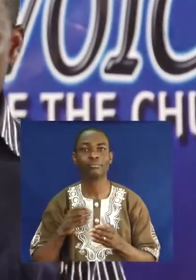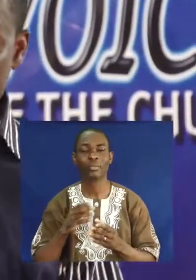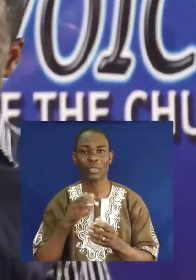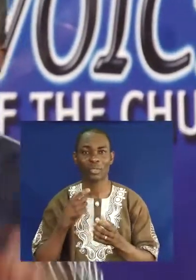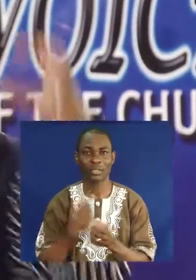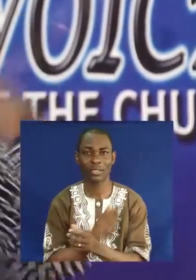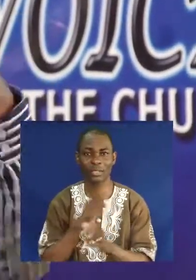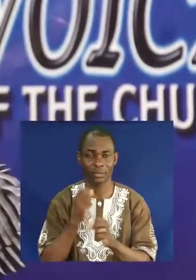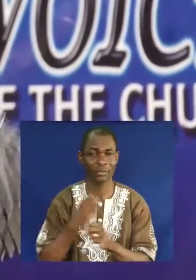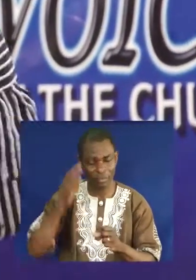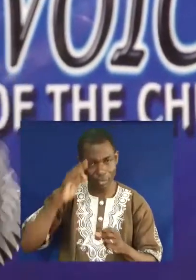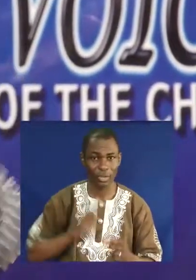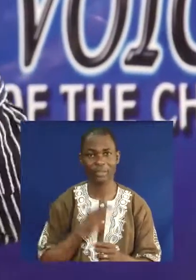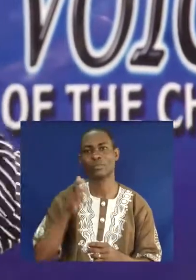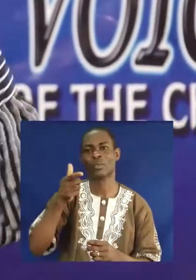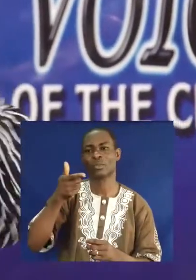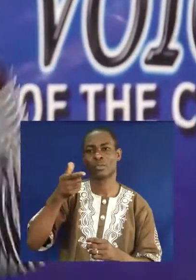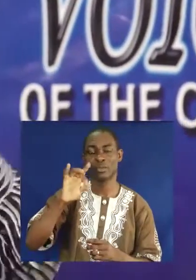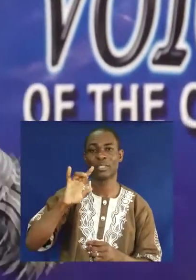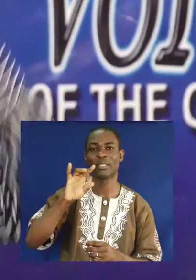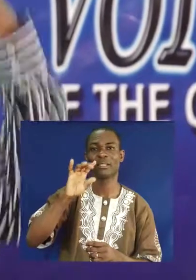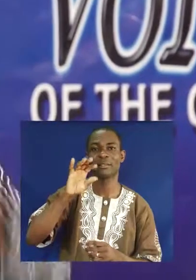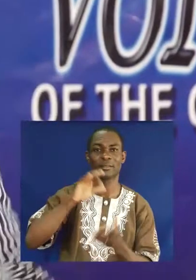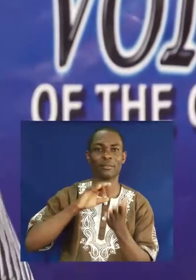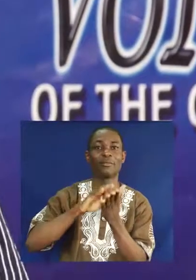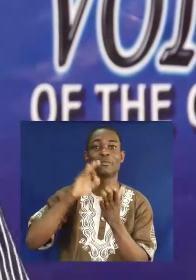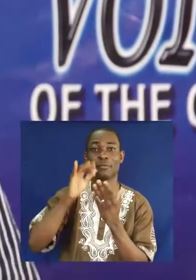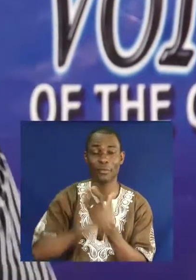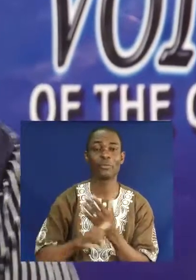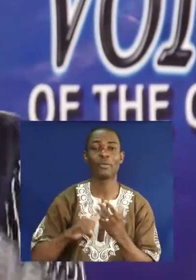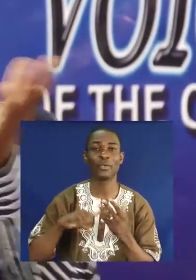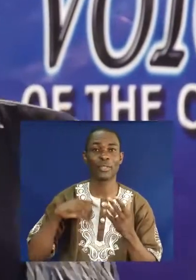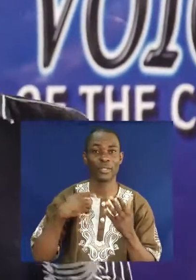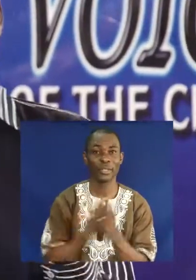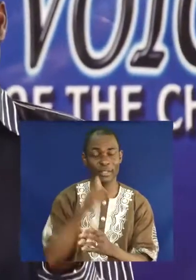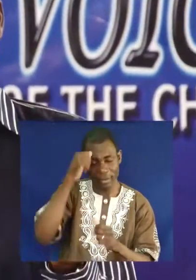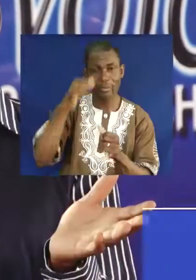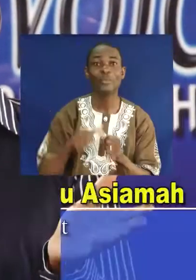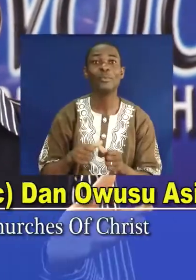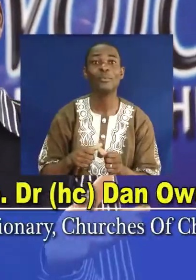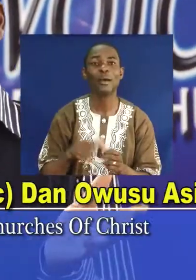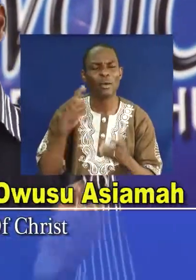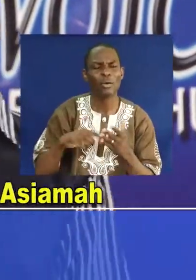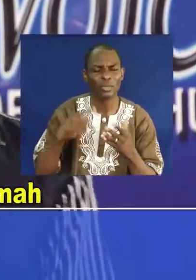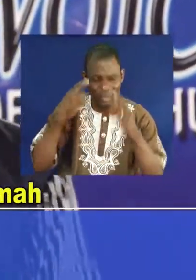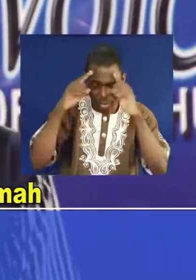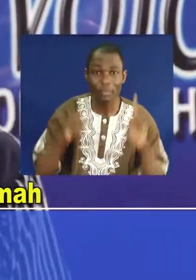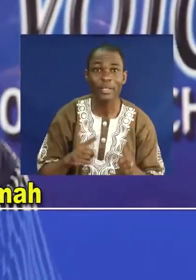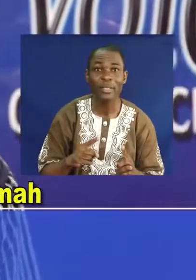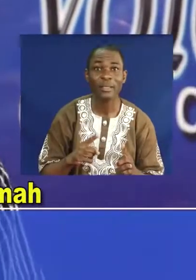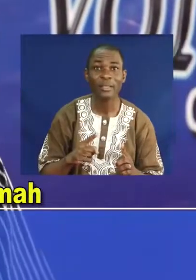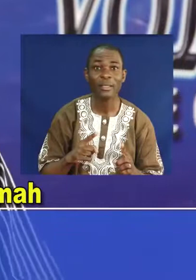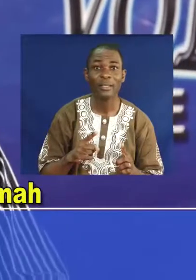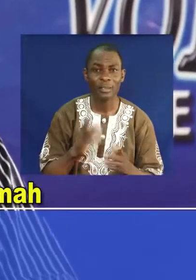die enka menu bre mu edru sanke ye be ye bi e di ato aso no akwa ko duro sai ko o man